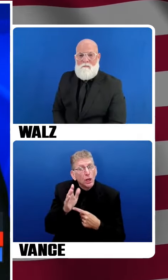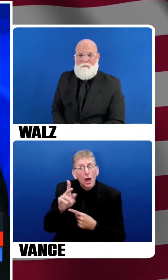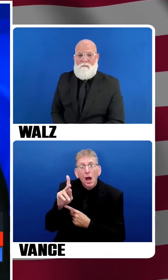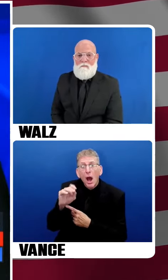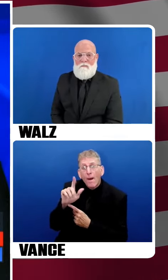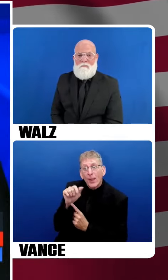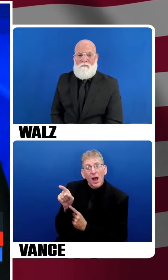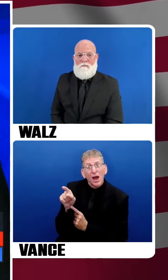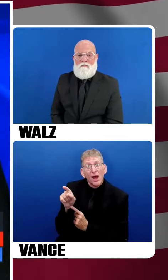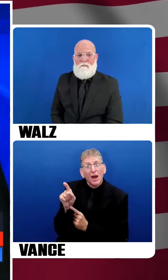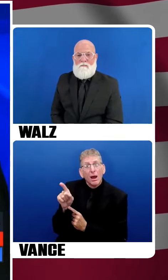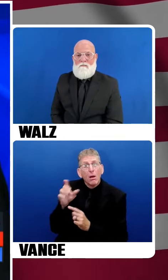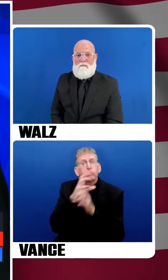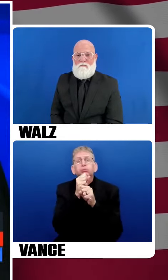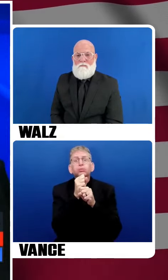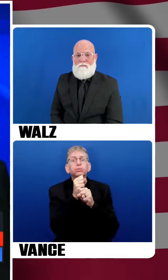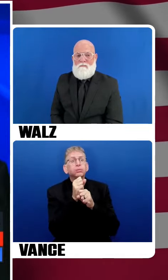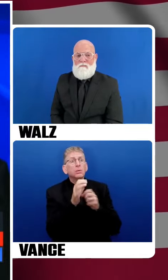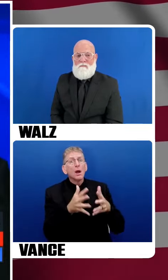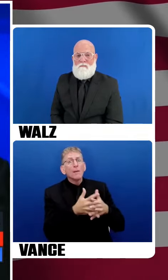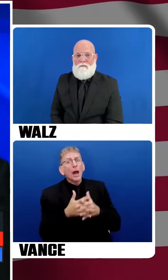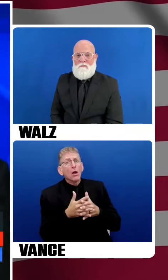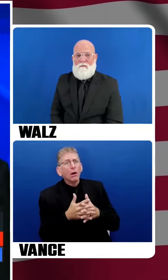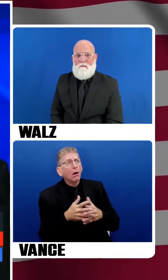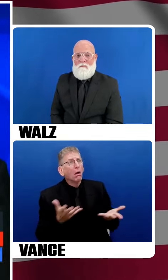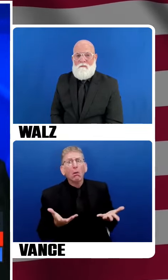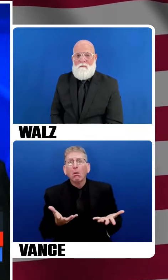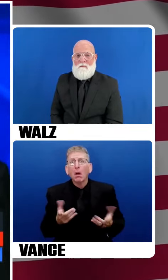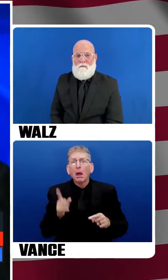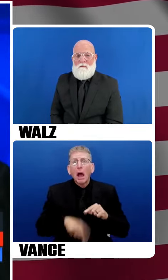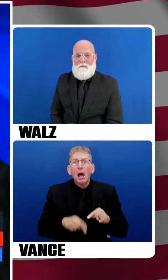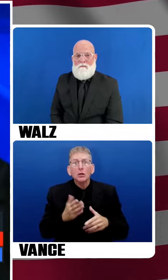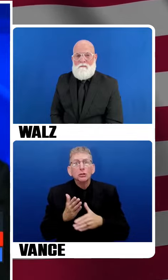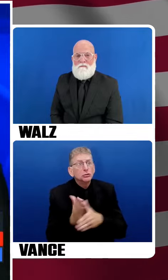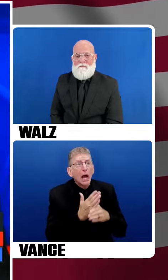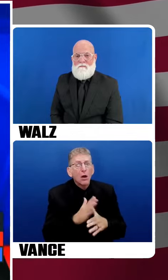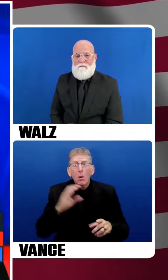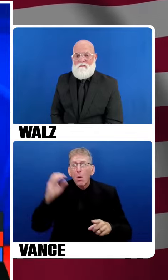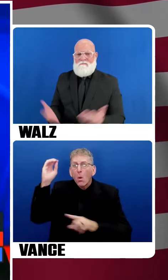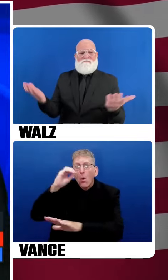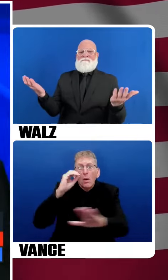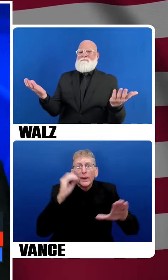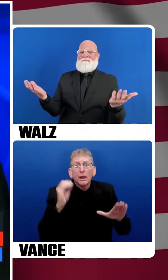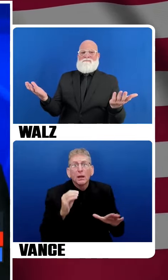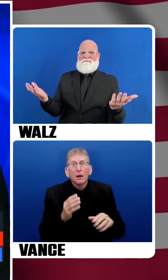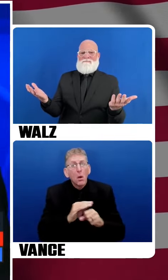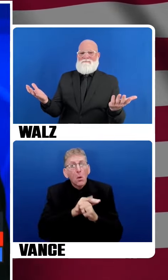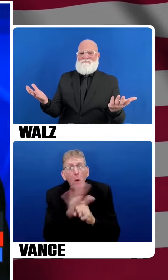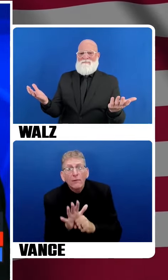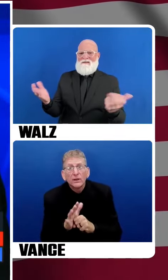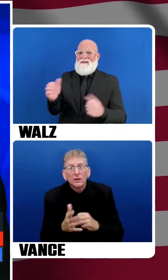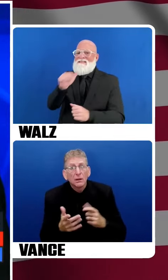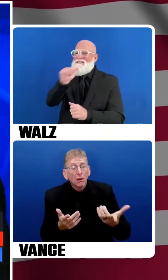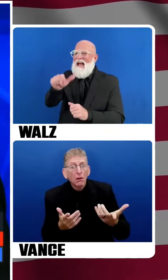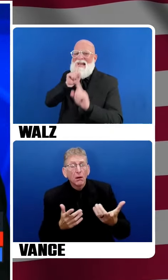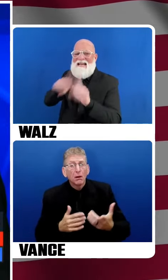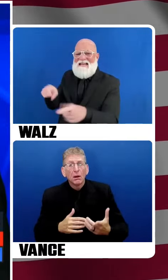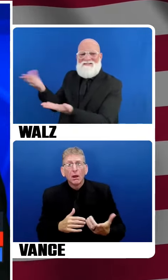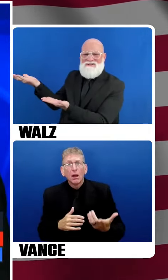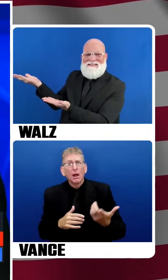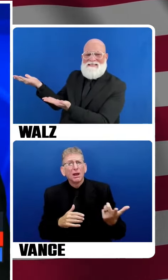the 2020 COVID situation? That is a damning non-answer. It's a damning non-answer for you to not talk about